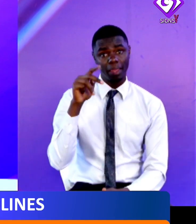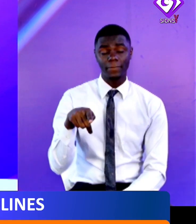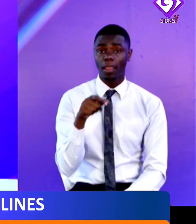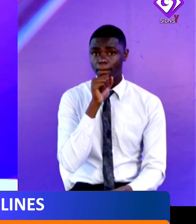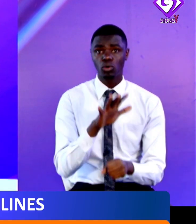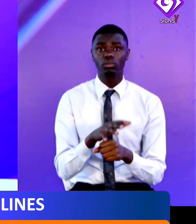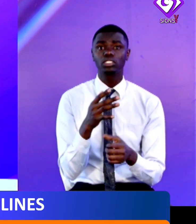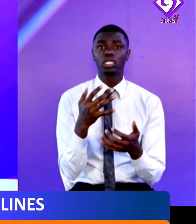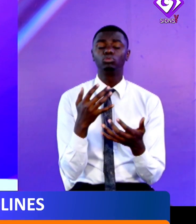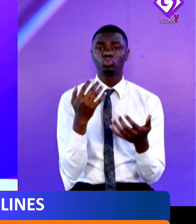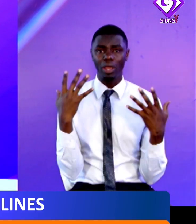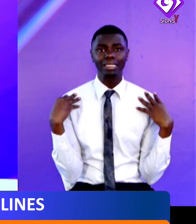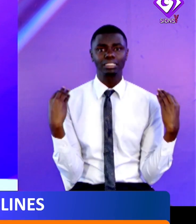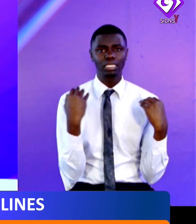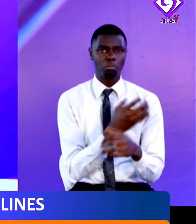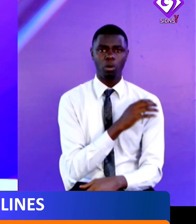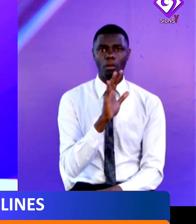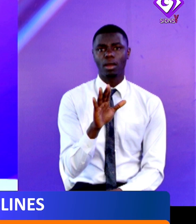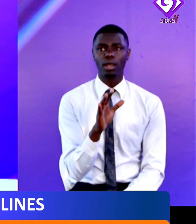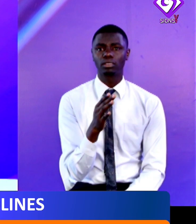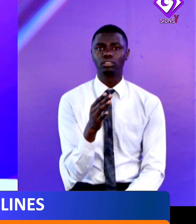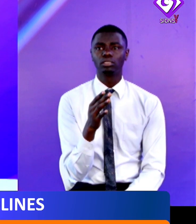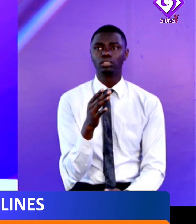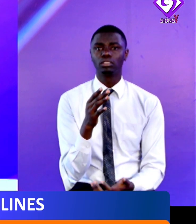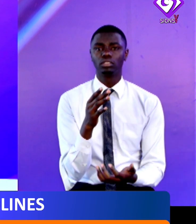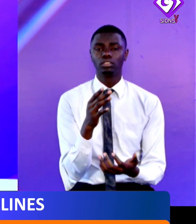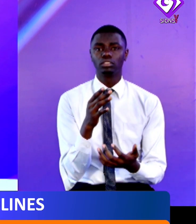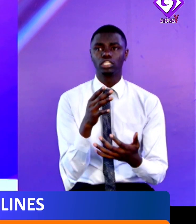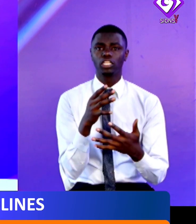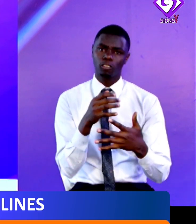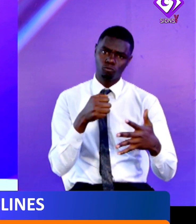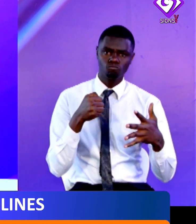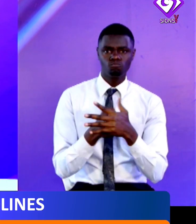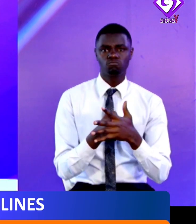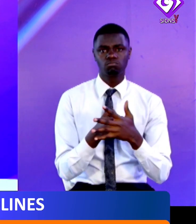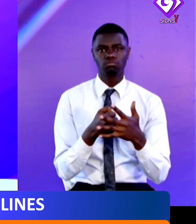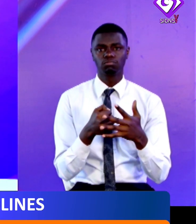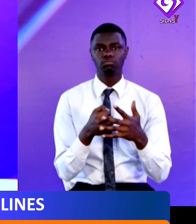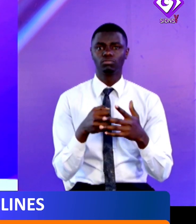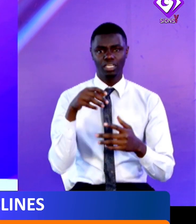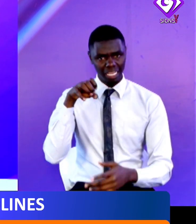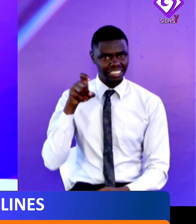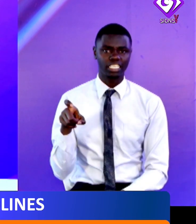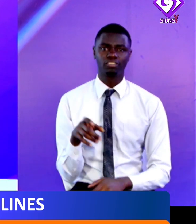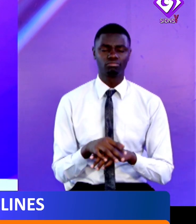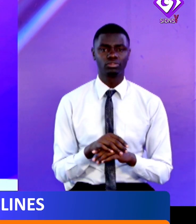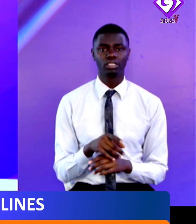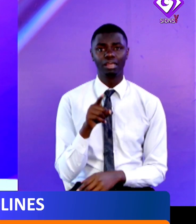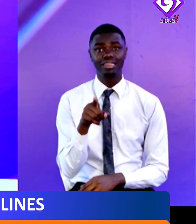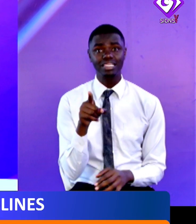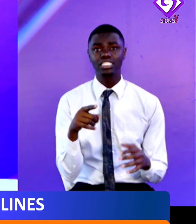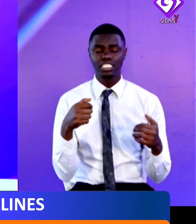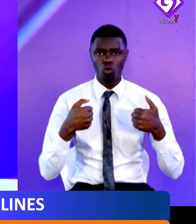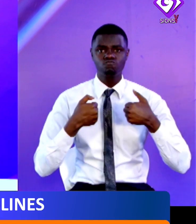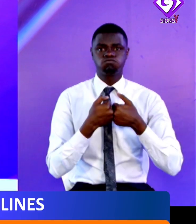to exercise their power on budget cuts to hit back at executive. So this is clearly a tug of